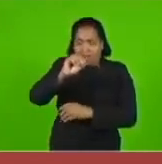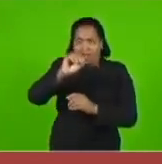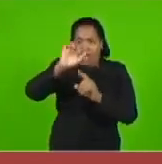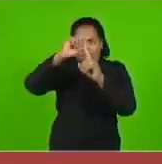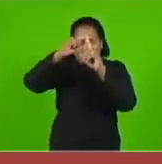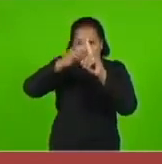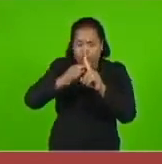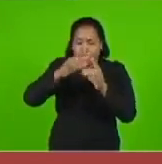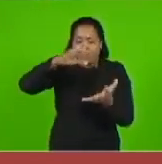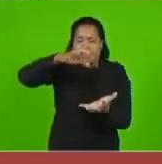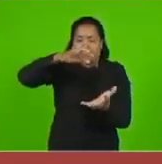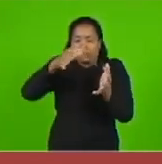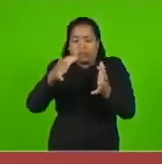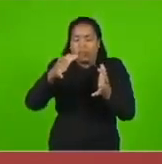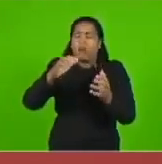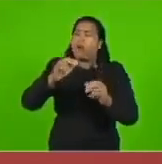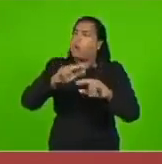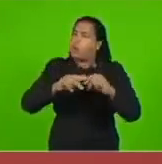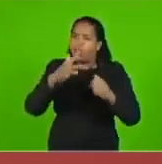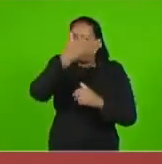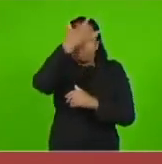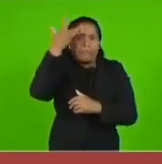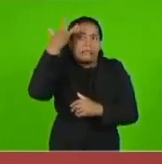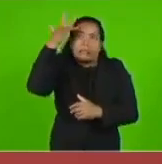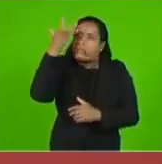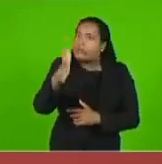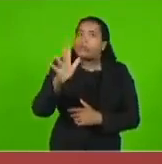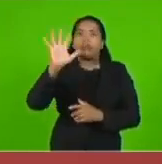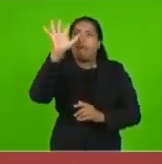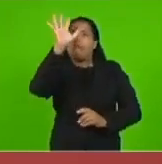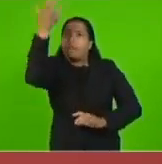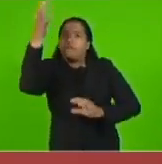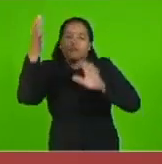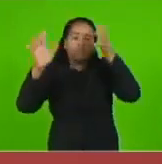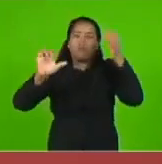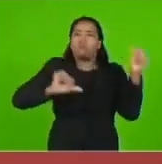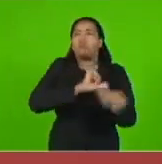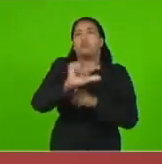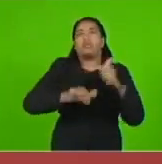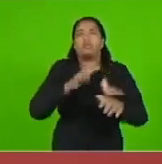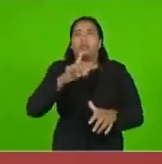of inclination. We don't know why the accidents and the climatic